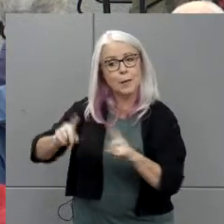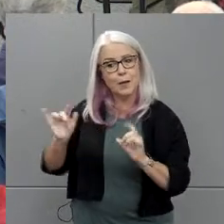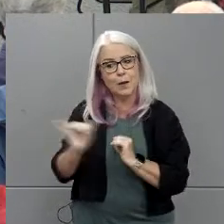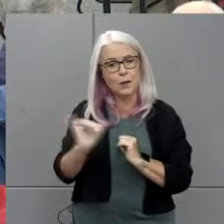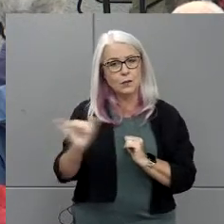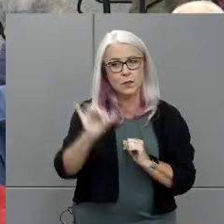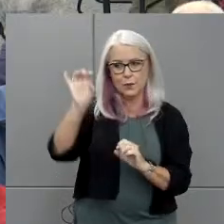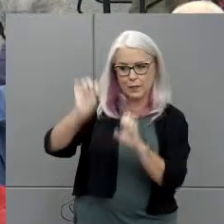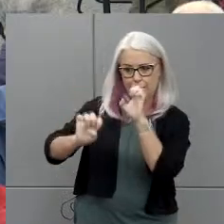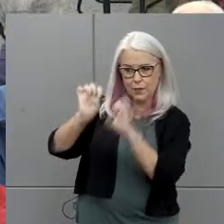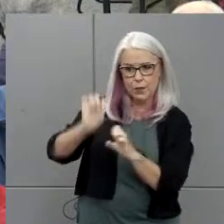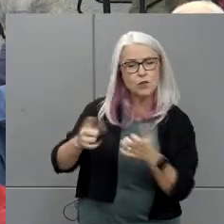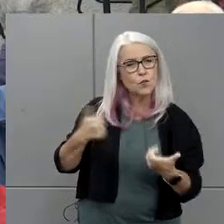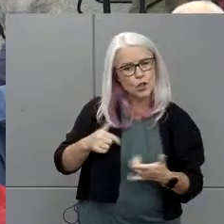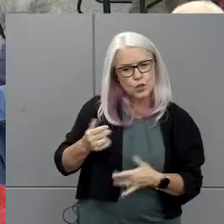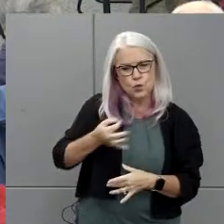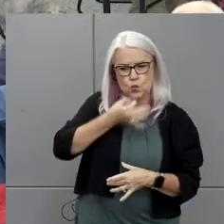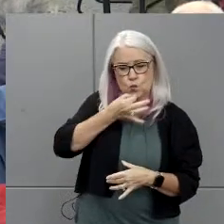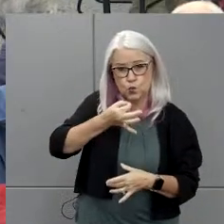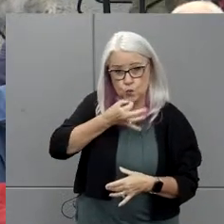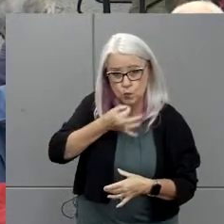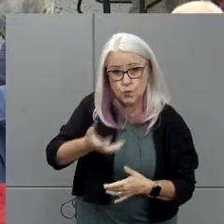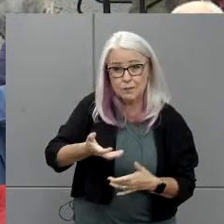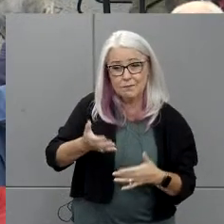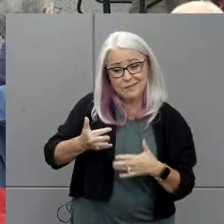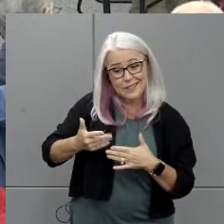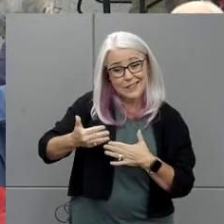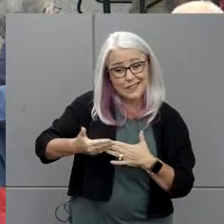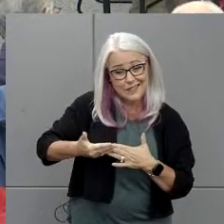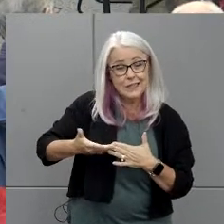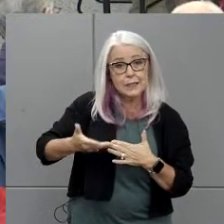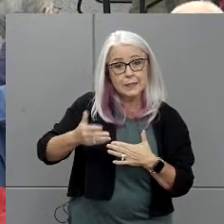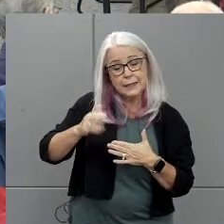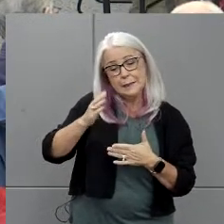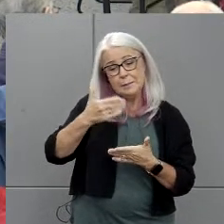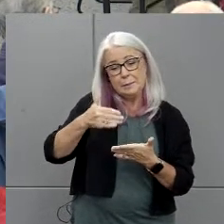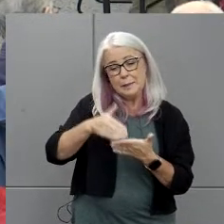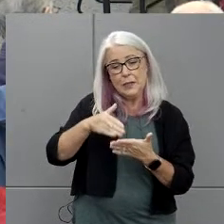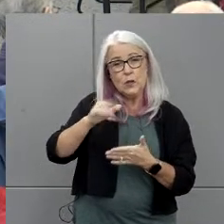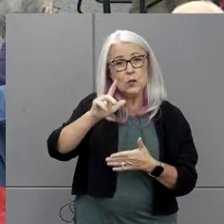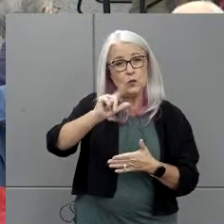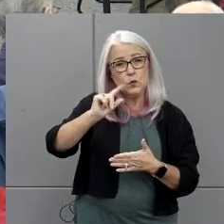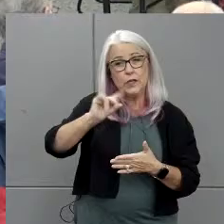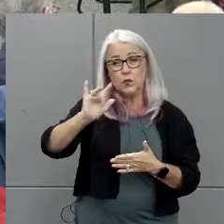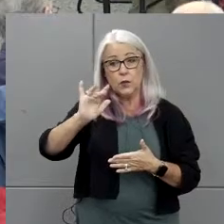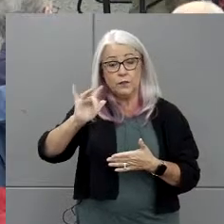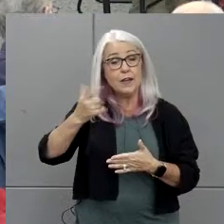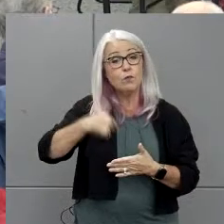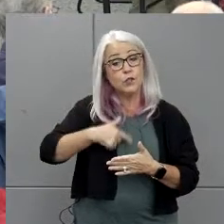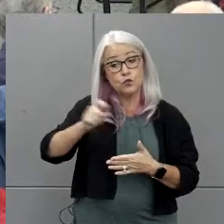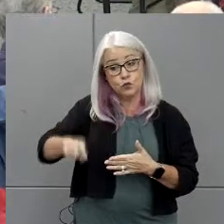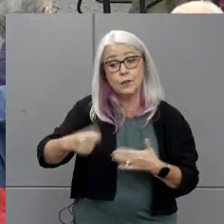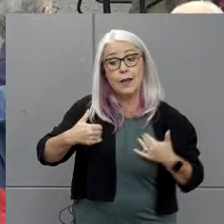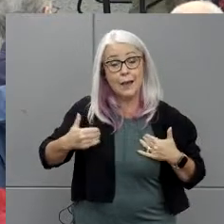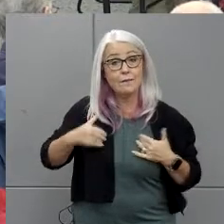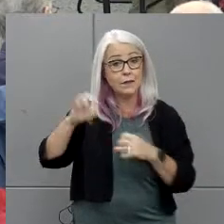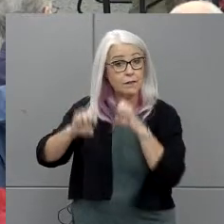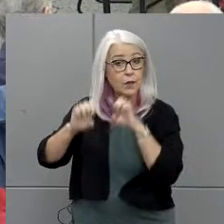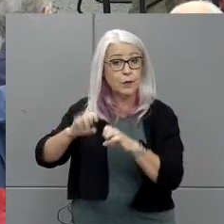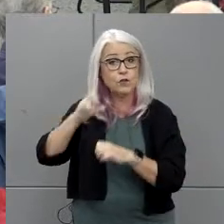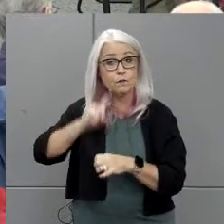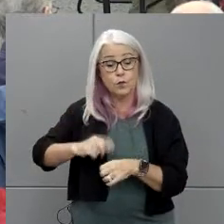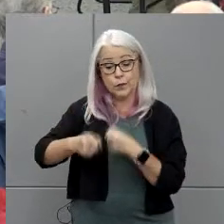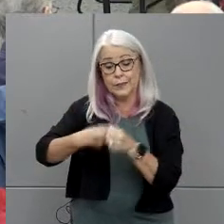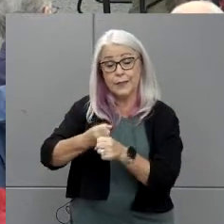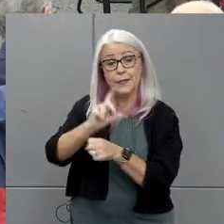We're not too far into 2025, almost 6 months, but not quite, that there should also be an evaluation for 2024. Before